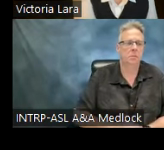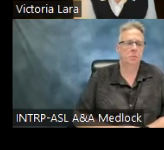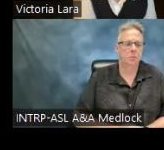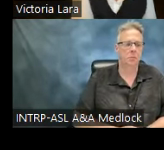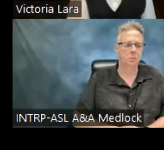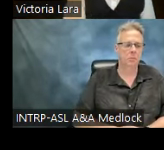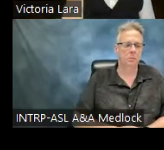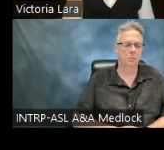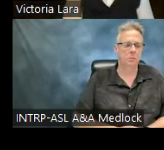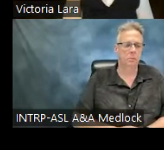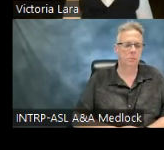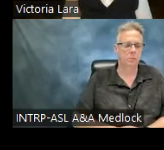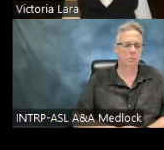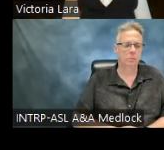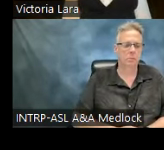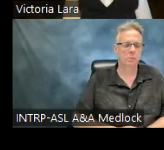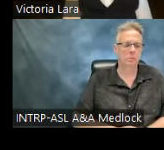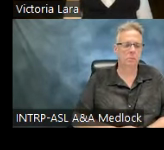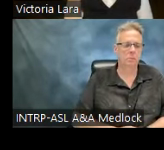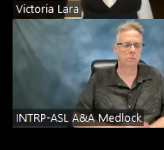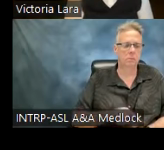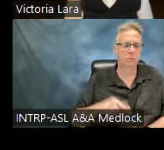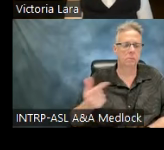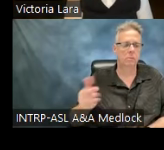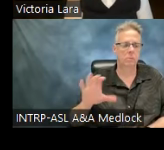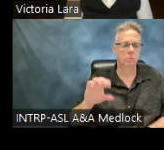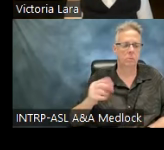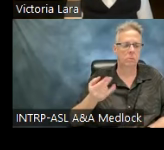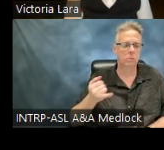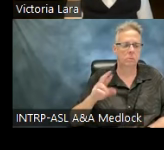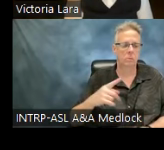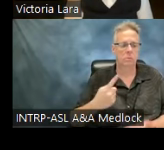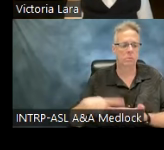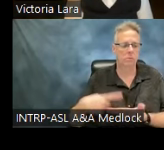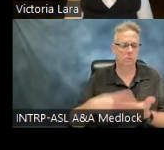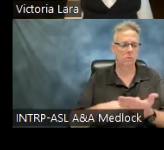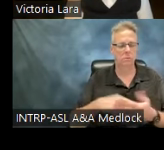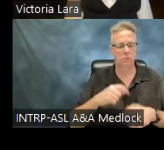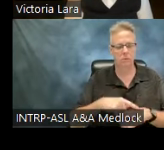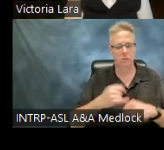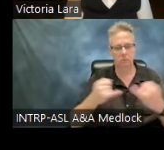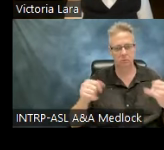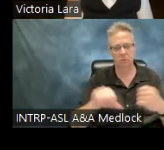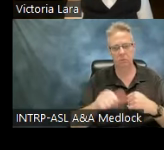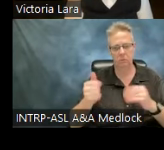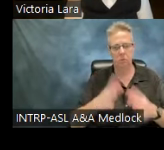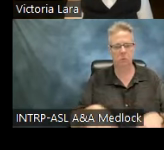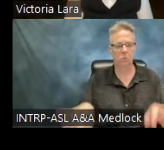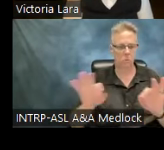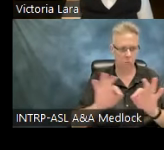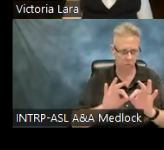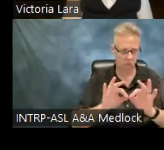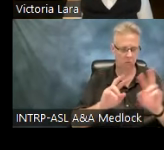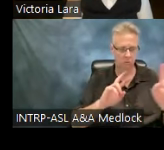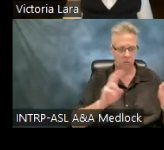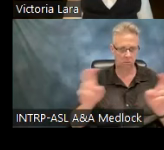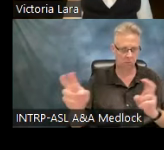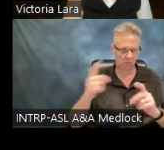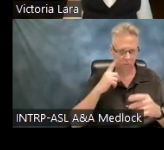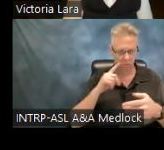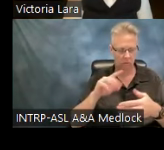Okay, now I will pass it to the co-chairs to discuss timeline and other important topics.